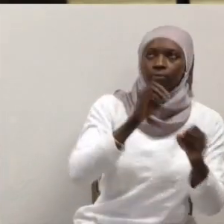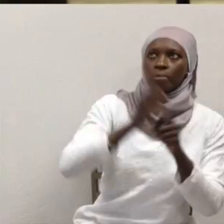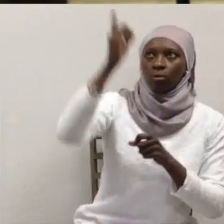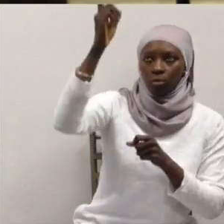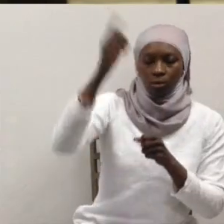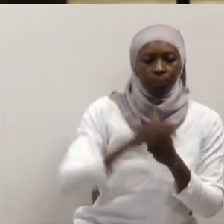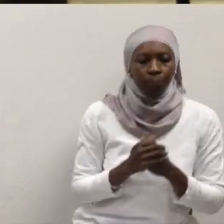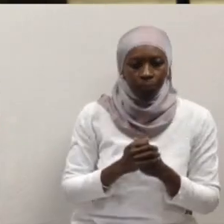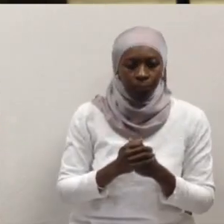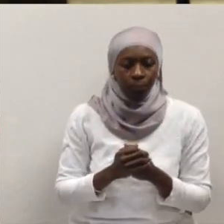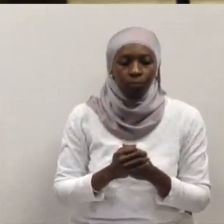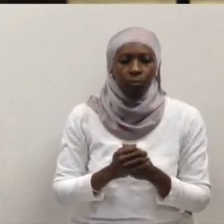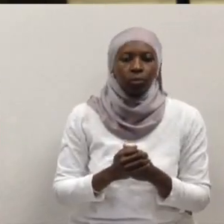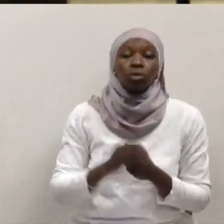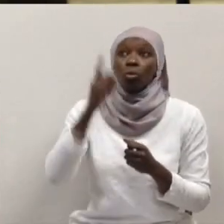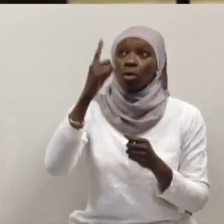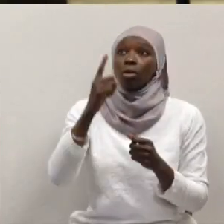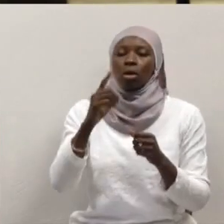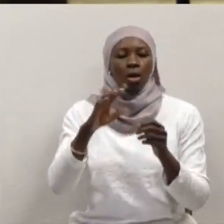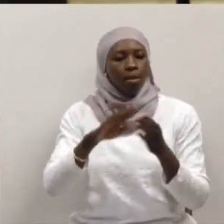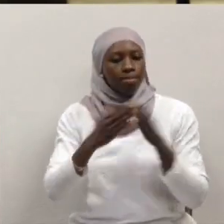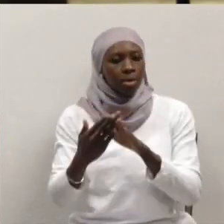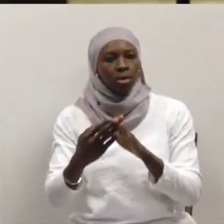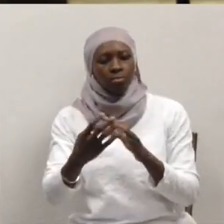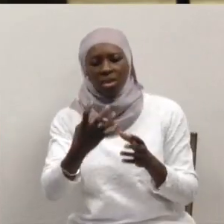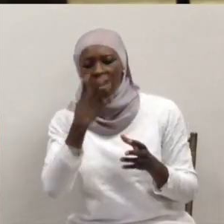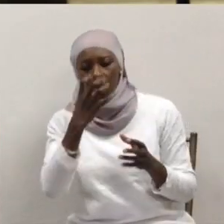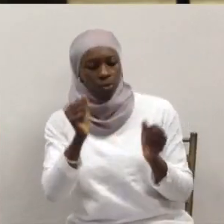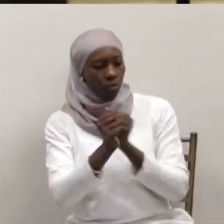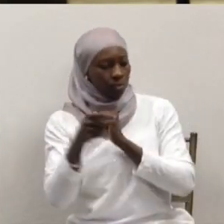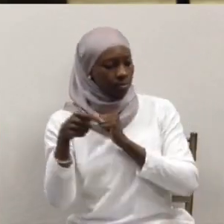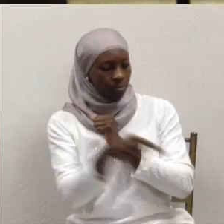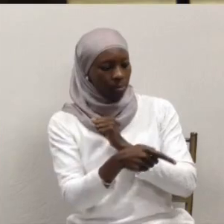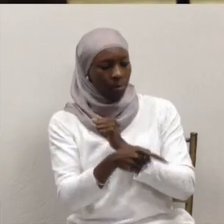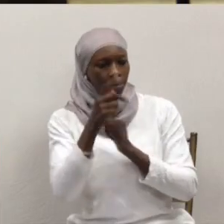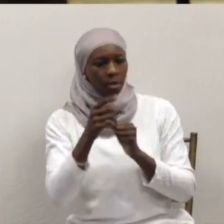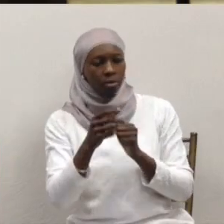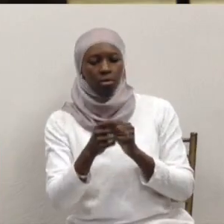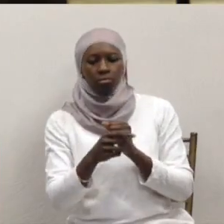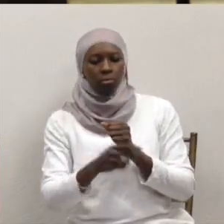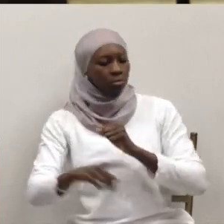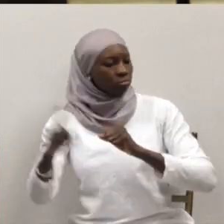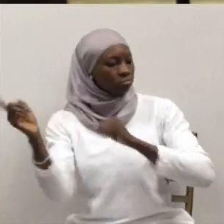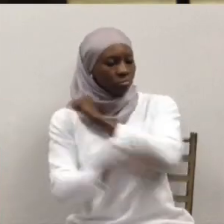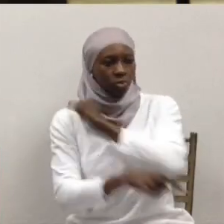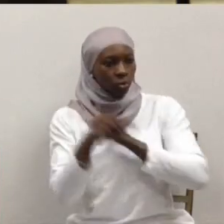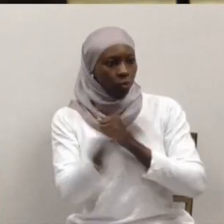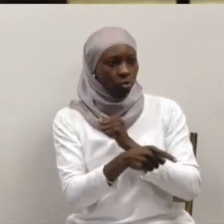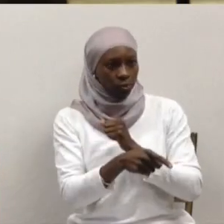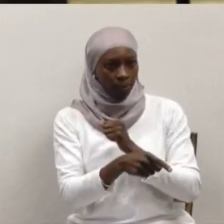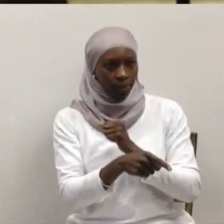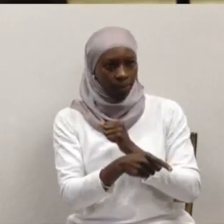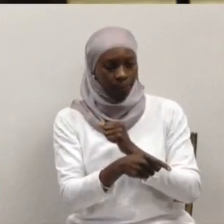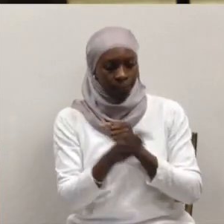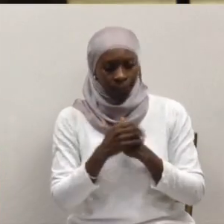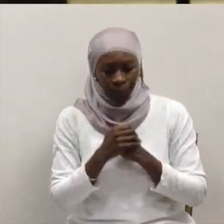nature. And Allah has become angry with them and has cursed them and prepared for them hell. An evil it